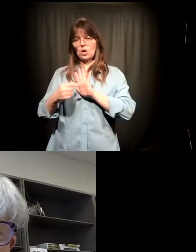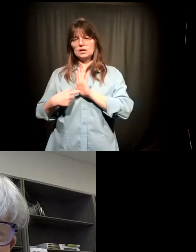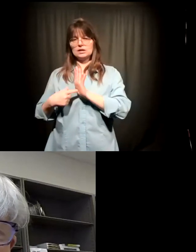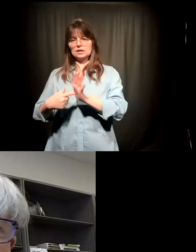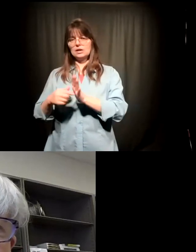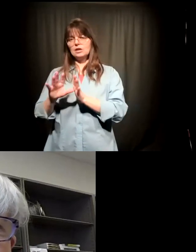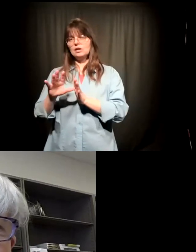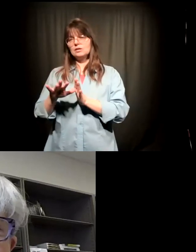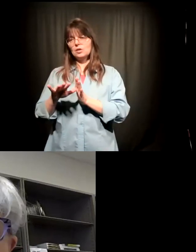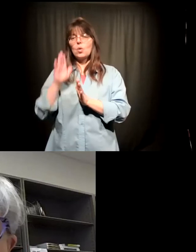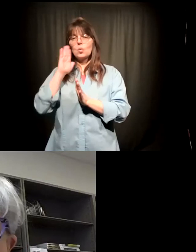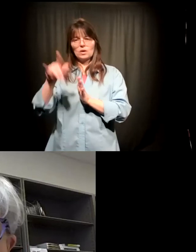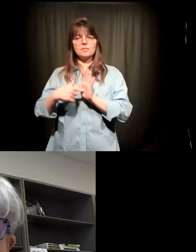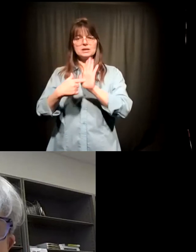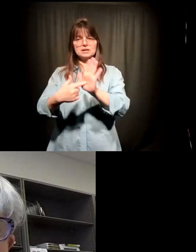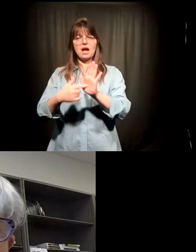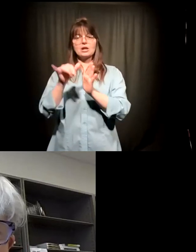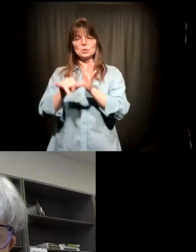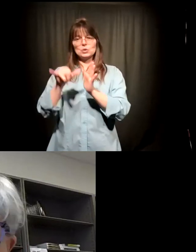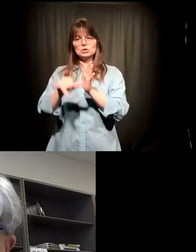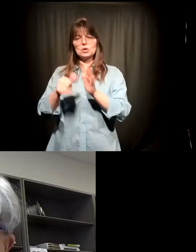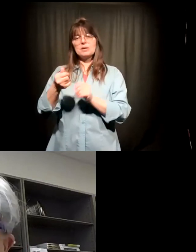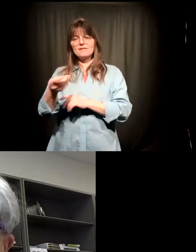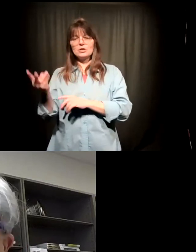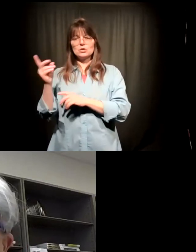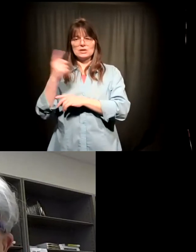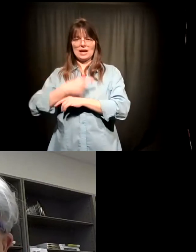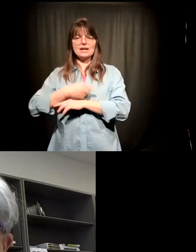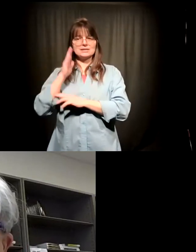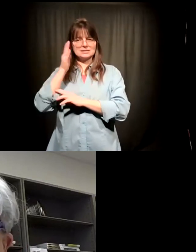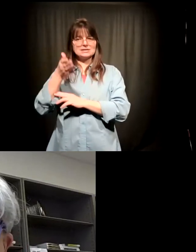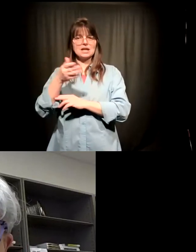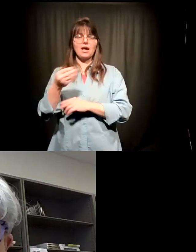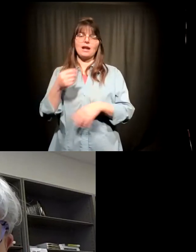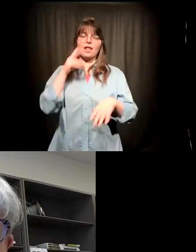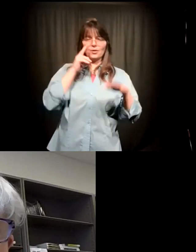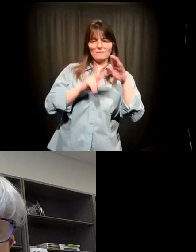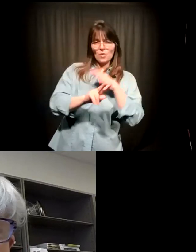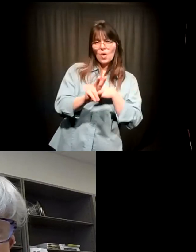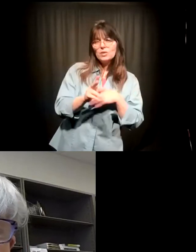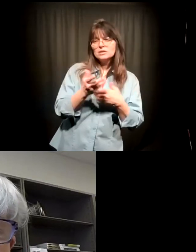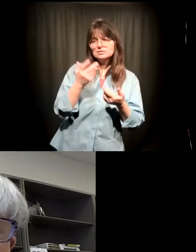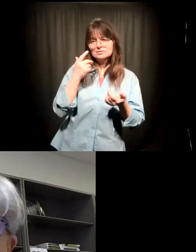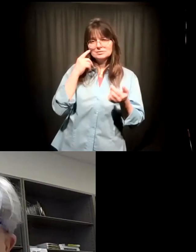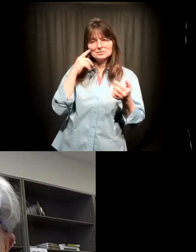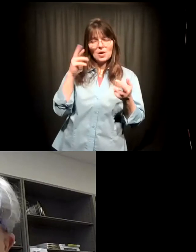of the ideas culturally, excuse me, have shifted a bit since then, but it's still excellent.